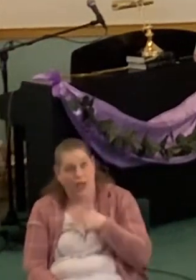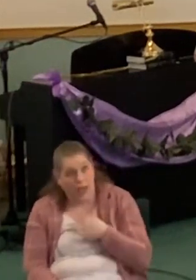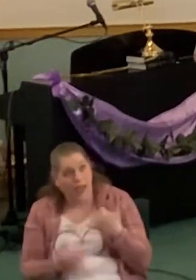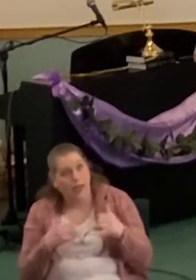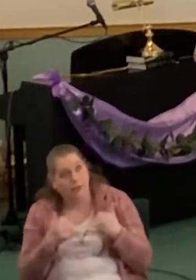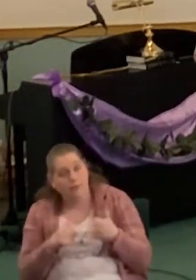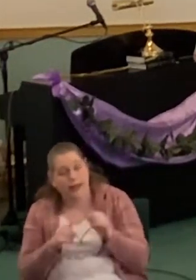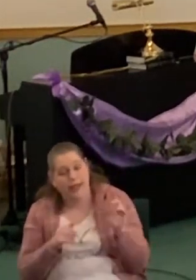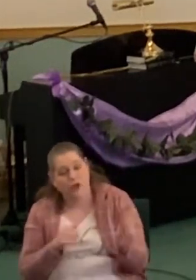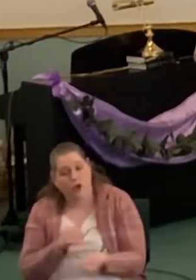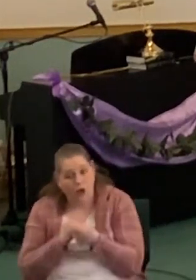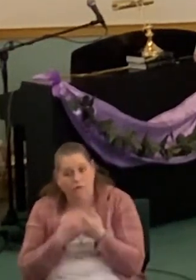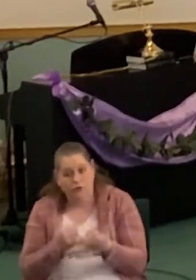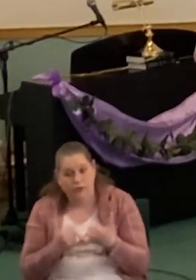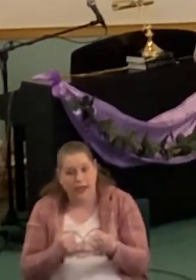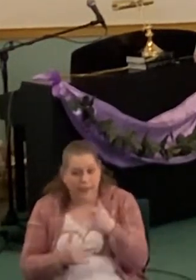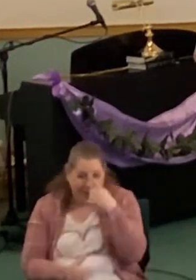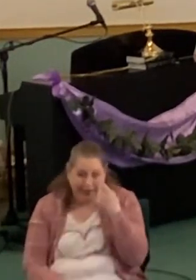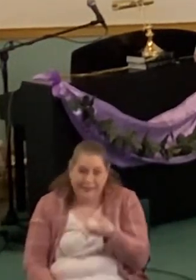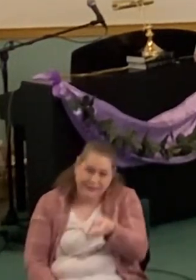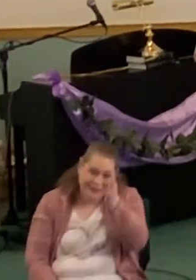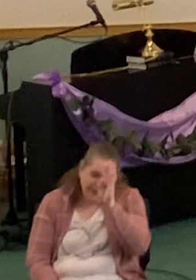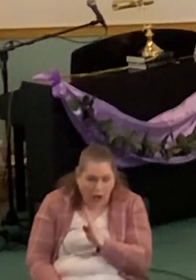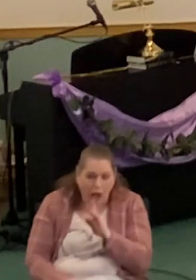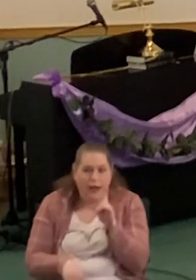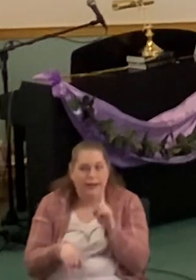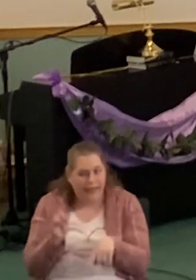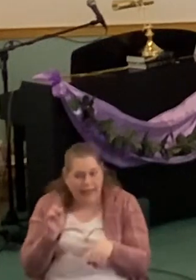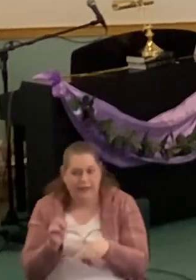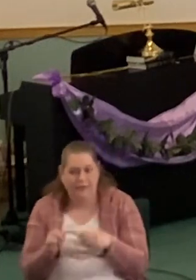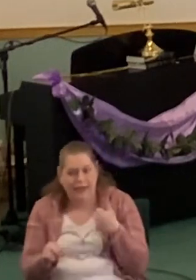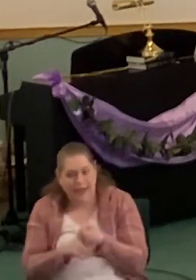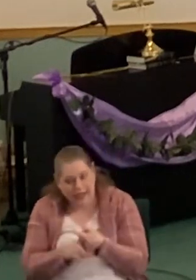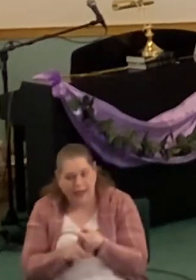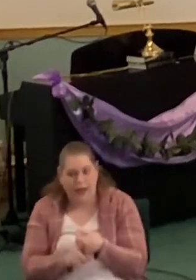golf today because not even God can hit a one iron.